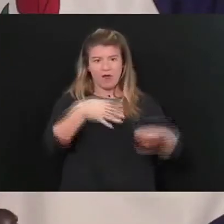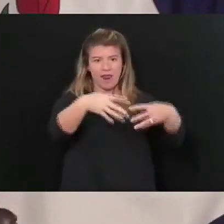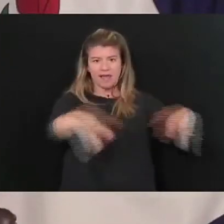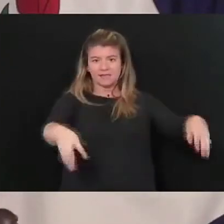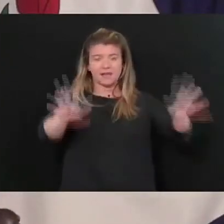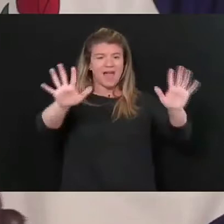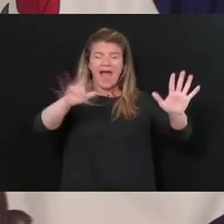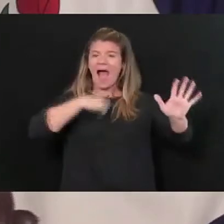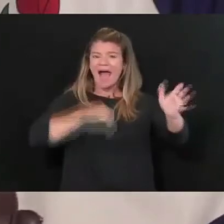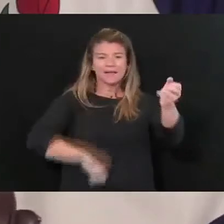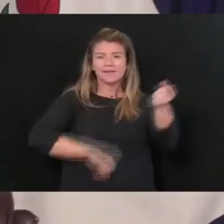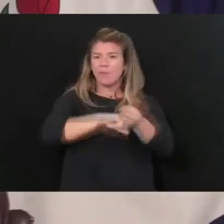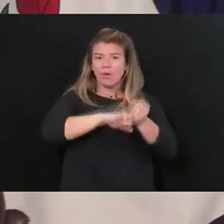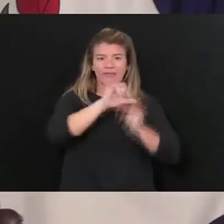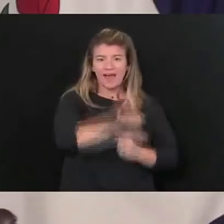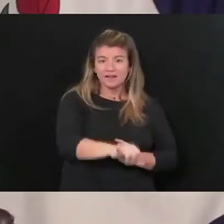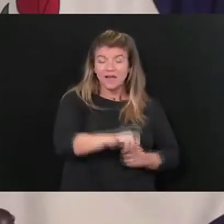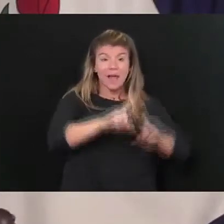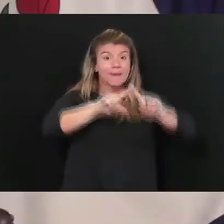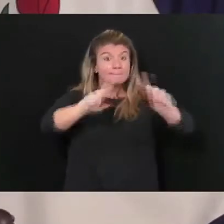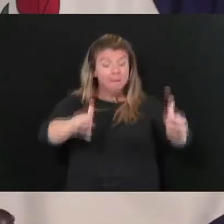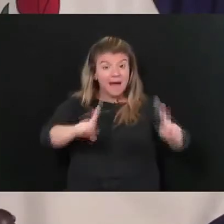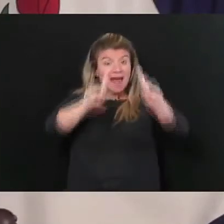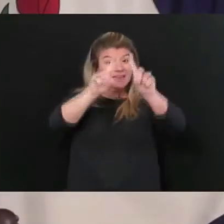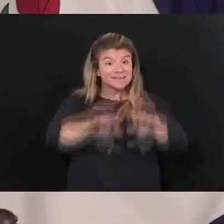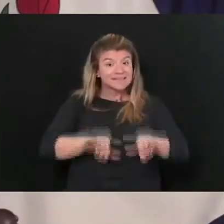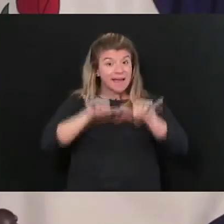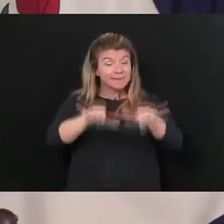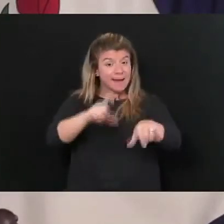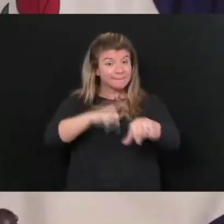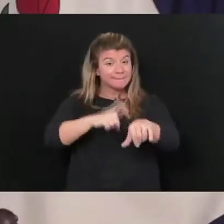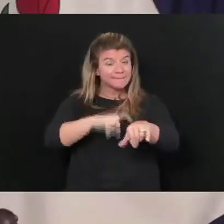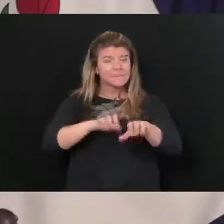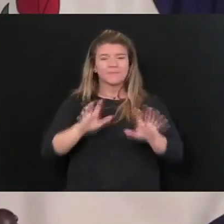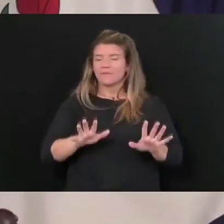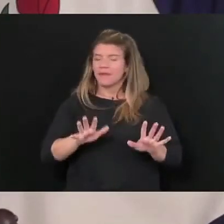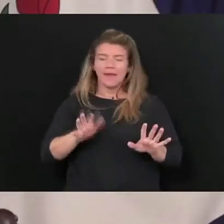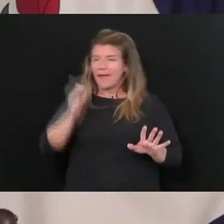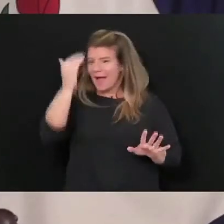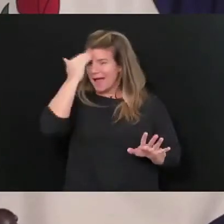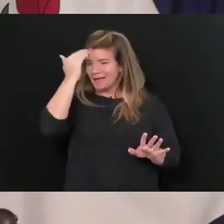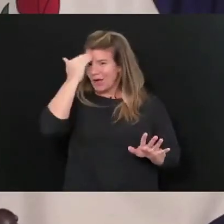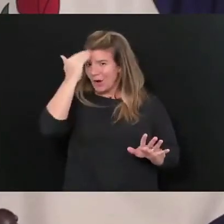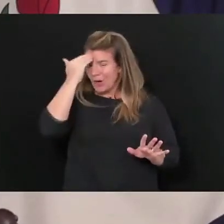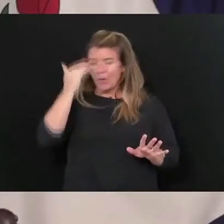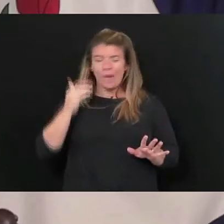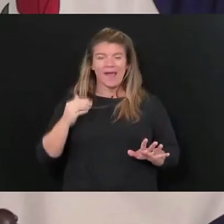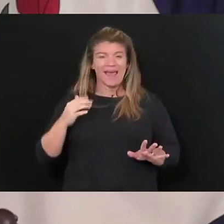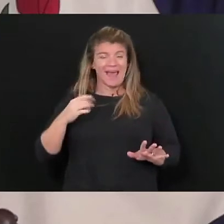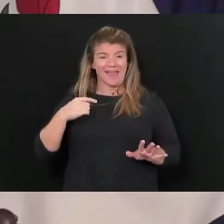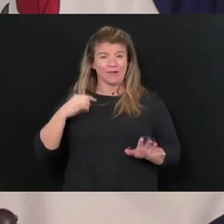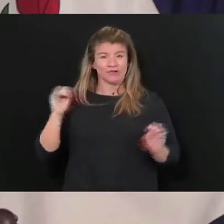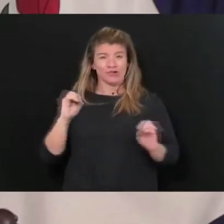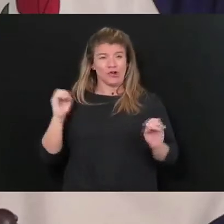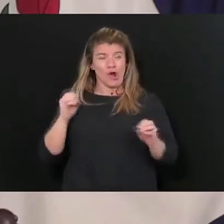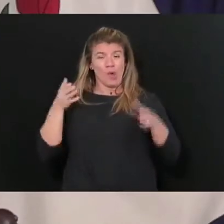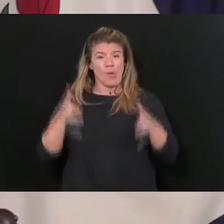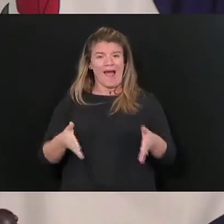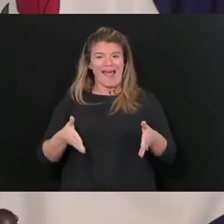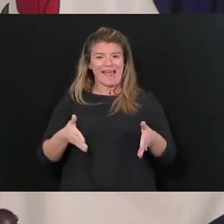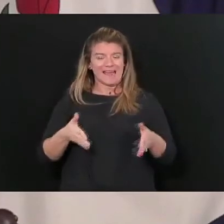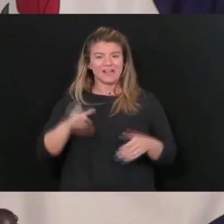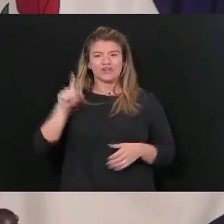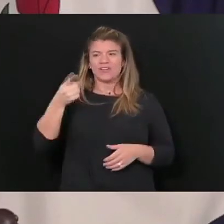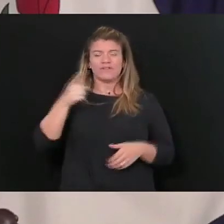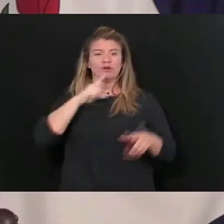for it, okay? But at the same time, you know, Kenny, I know in my heart that there's no way that there's a first responder out